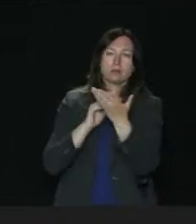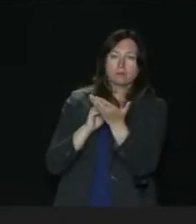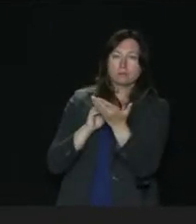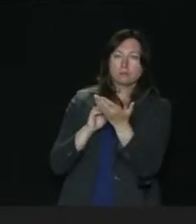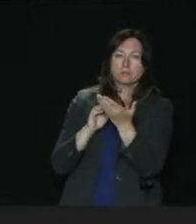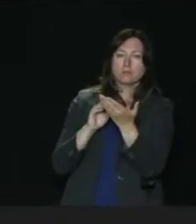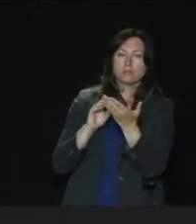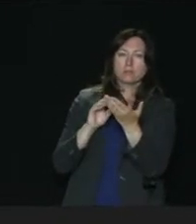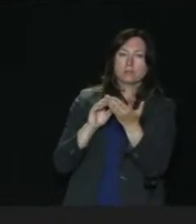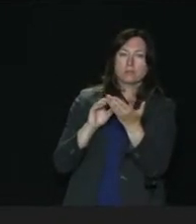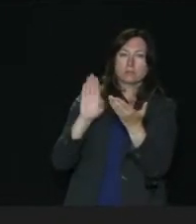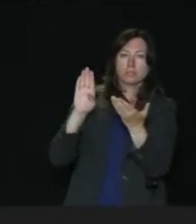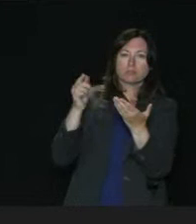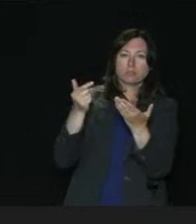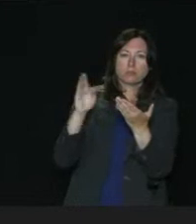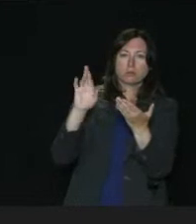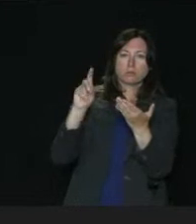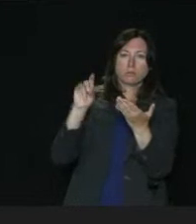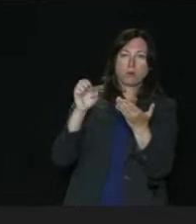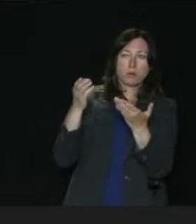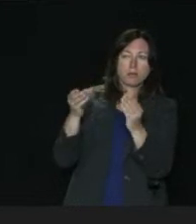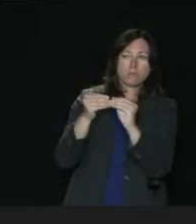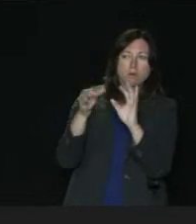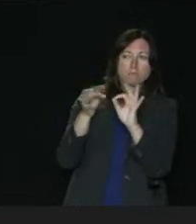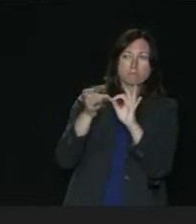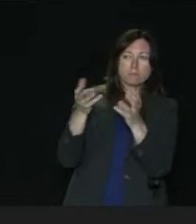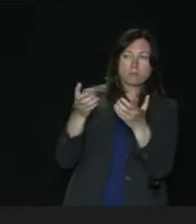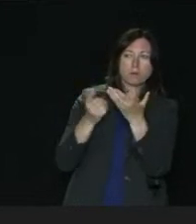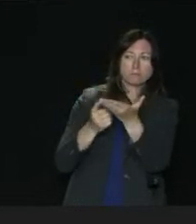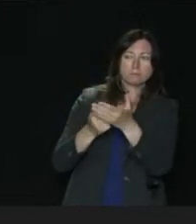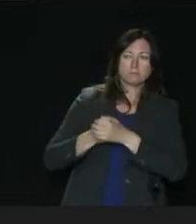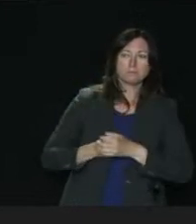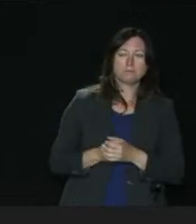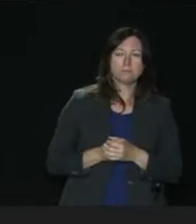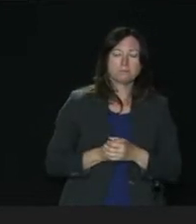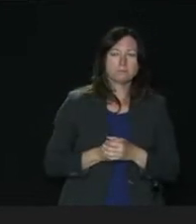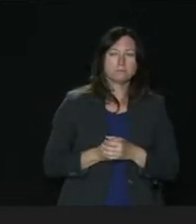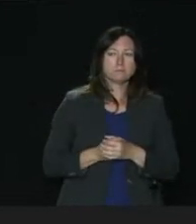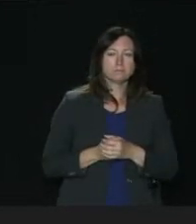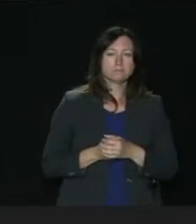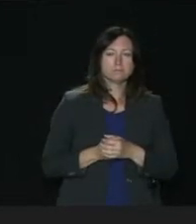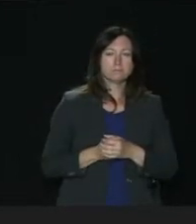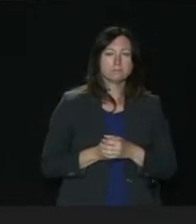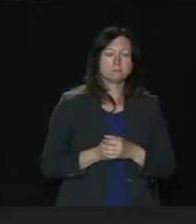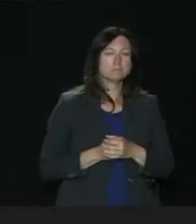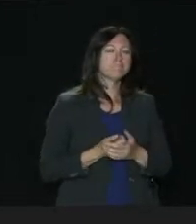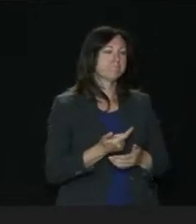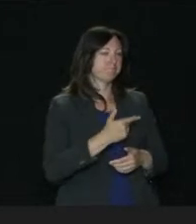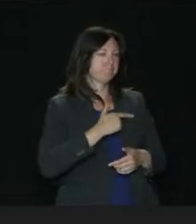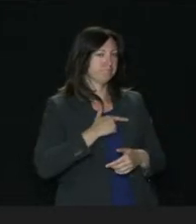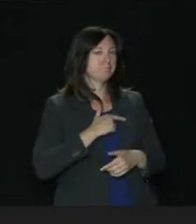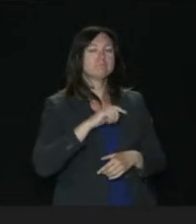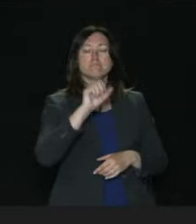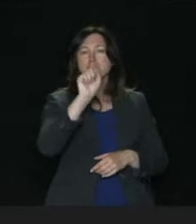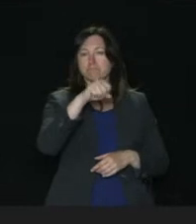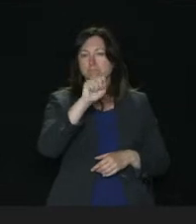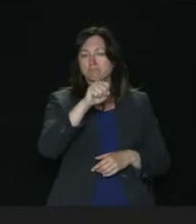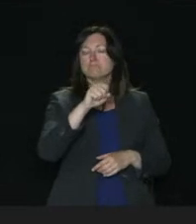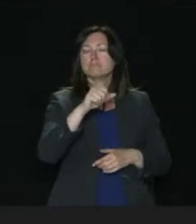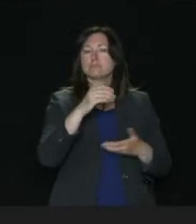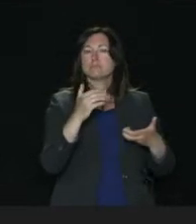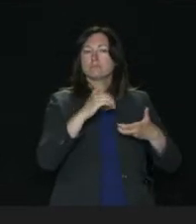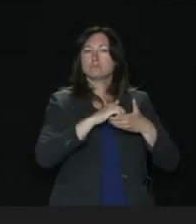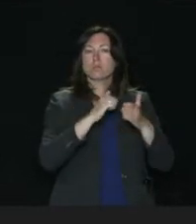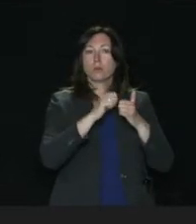anything else that could be said. Thank you. I can add that we're working very closely with